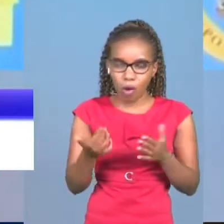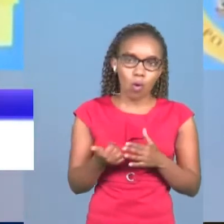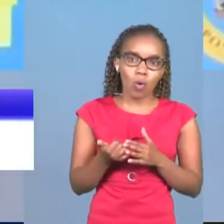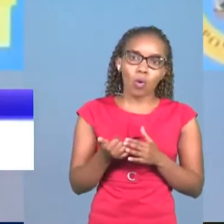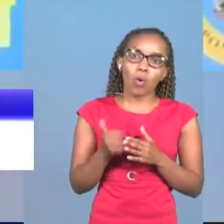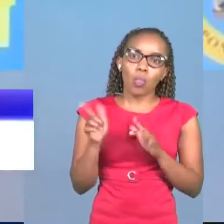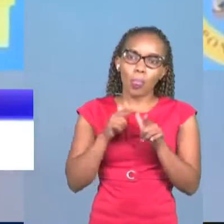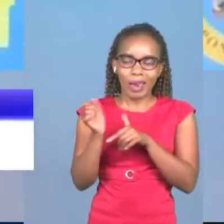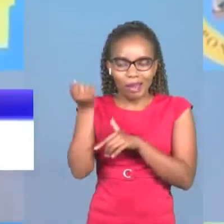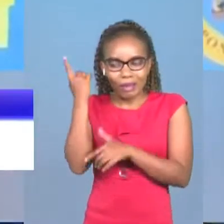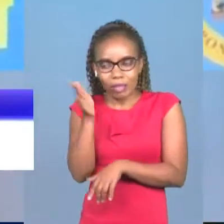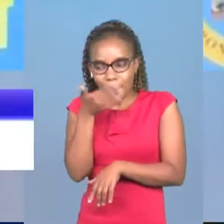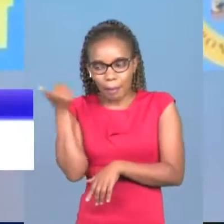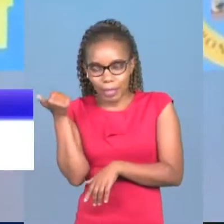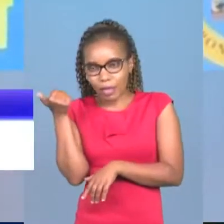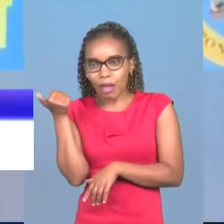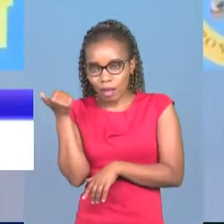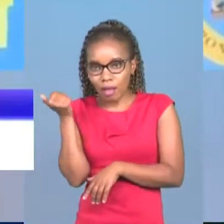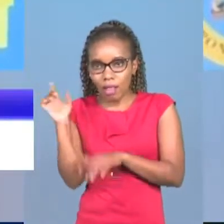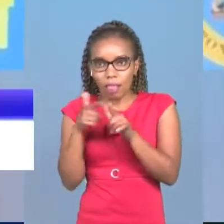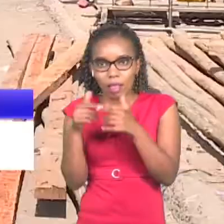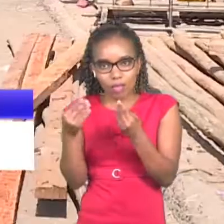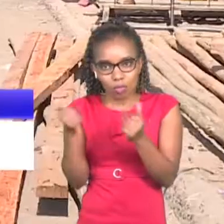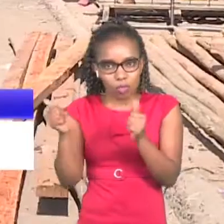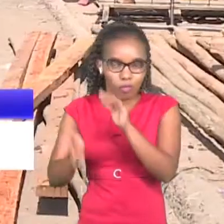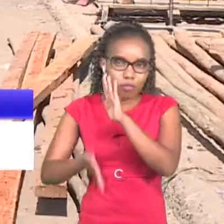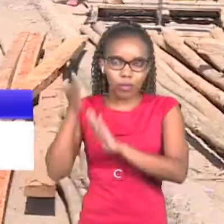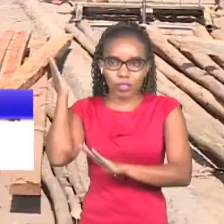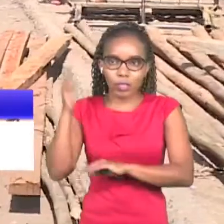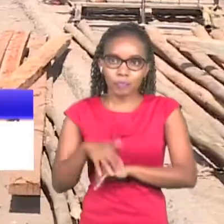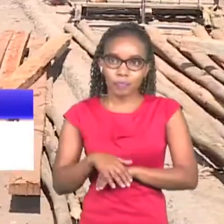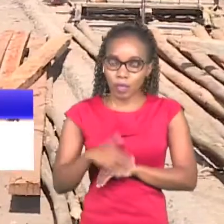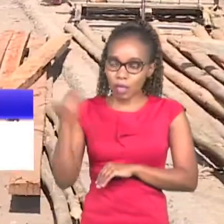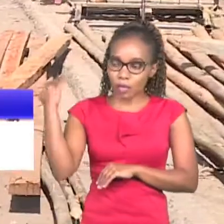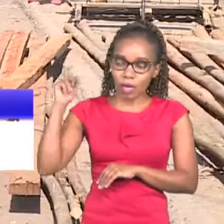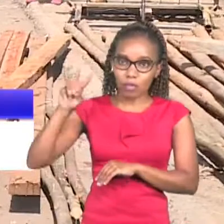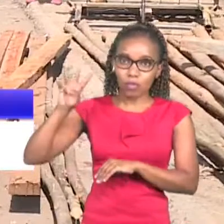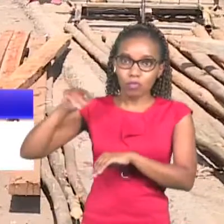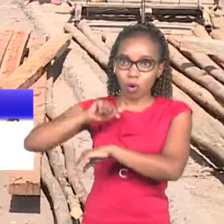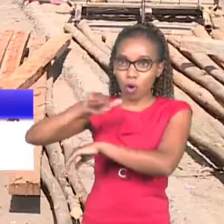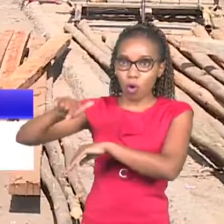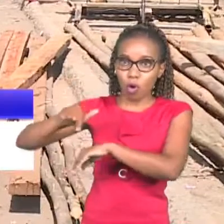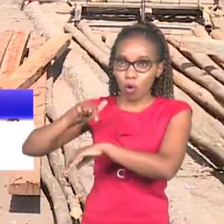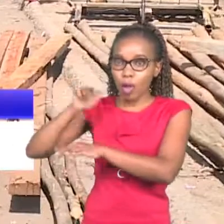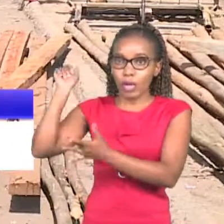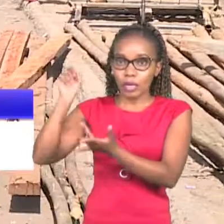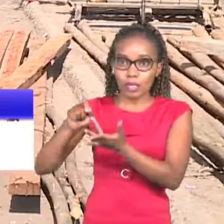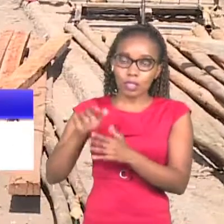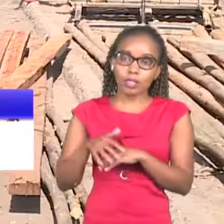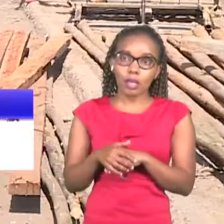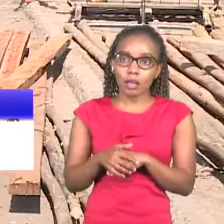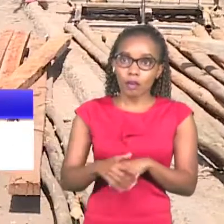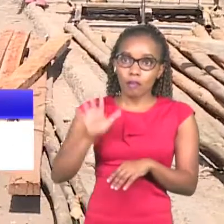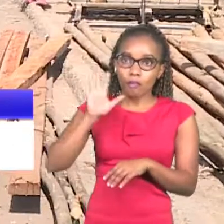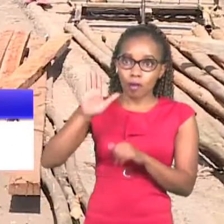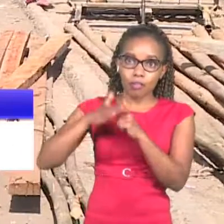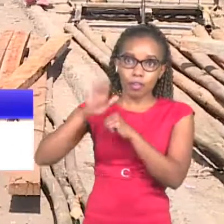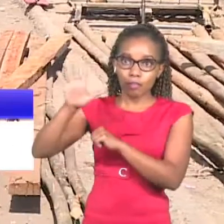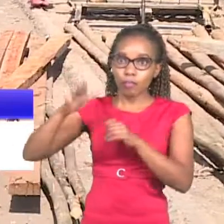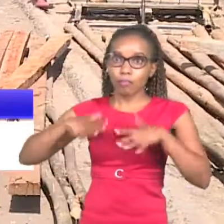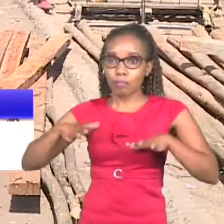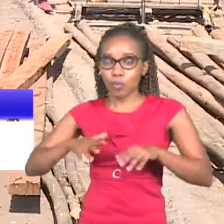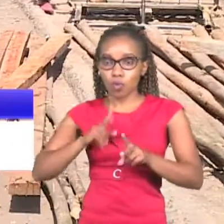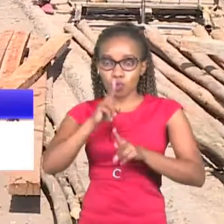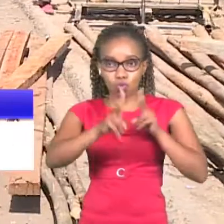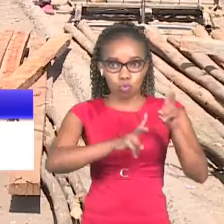understand it better and deal with it better. In the last 24 hours, a sample test of 595. 22